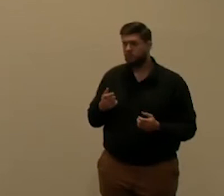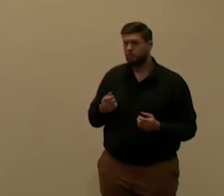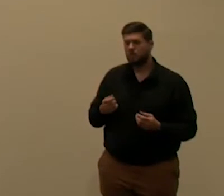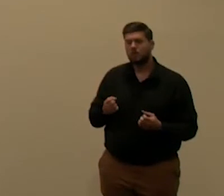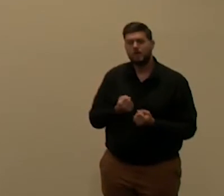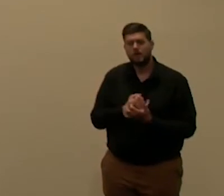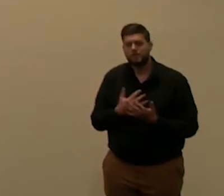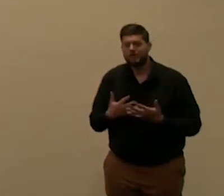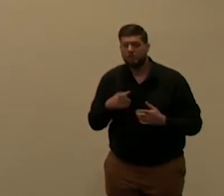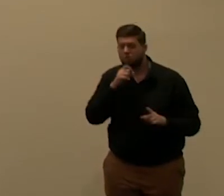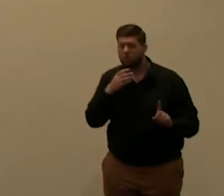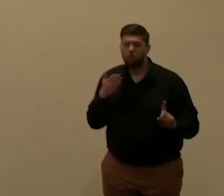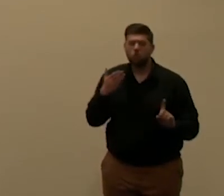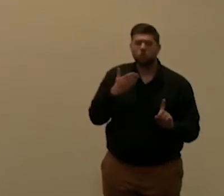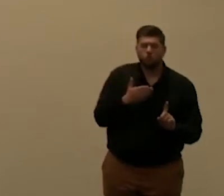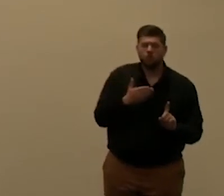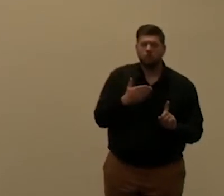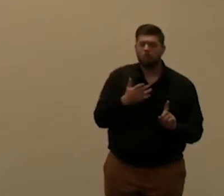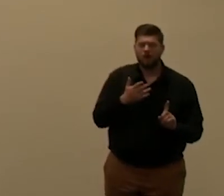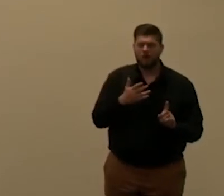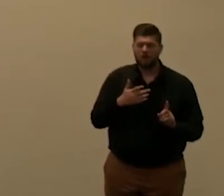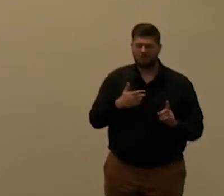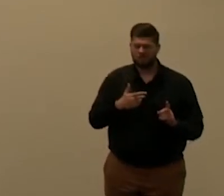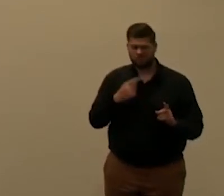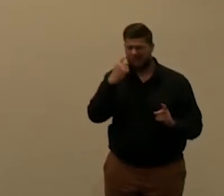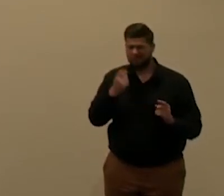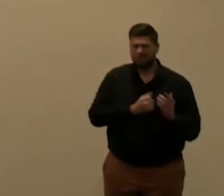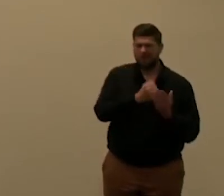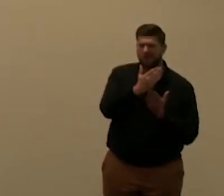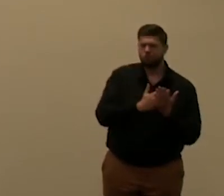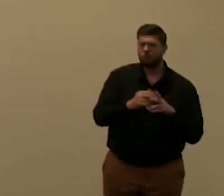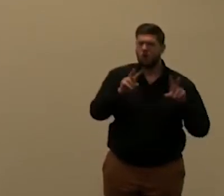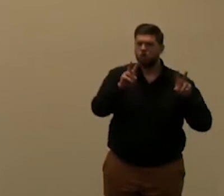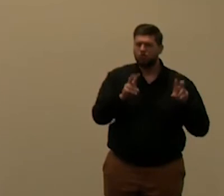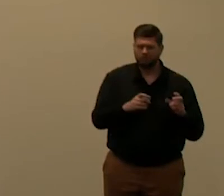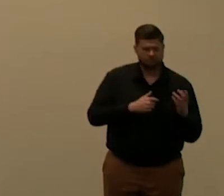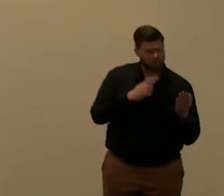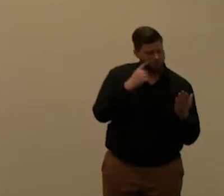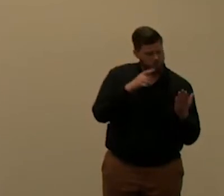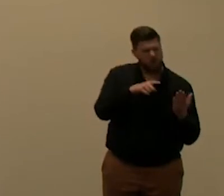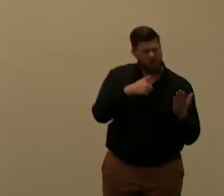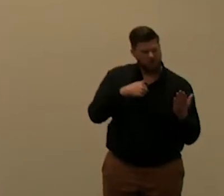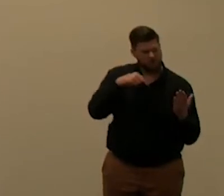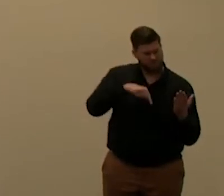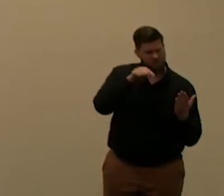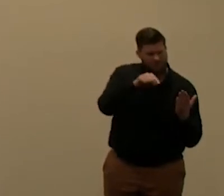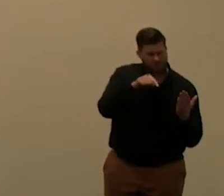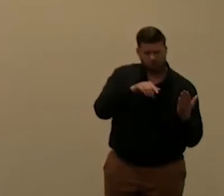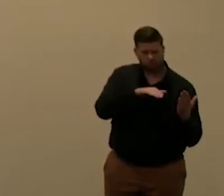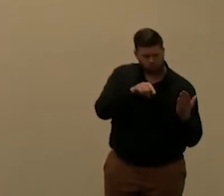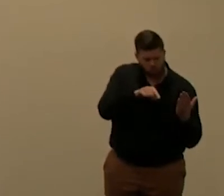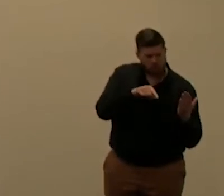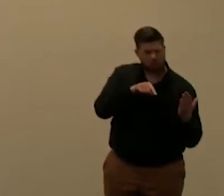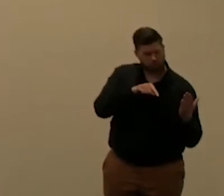for all those topics that you want to discuss in the meeting. So they are just disengaged, and they will start doing other things, and then they